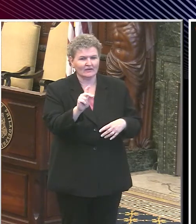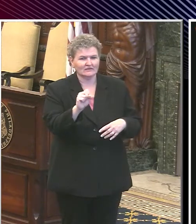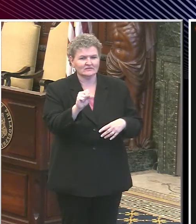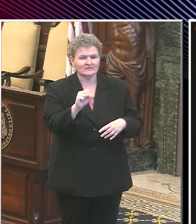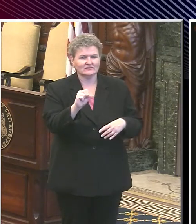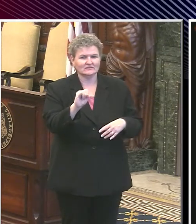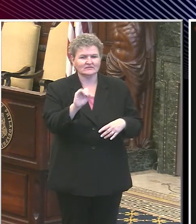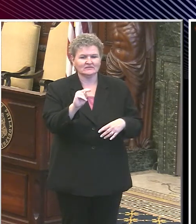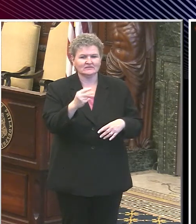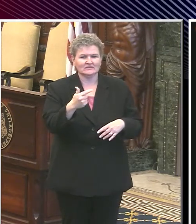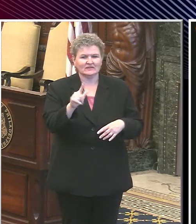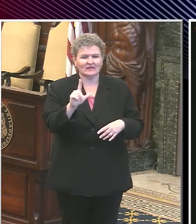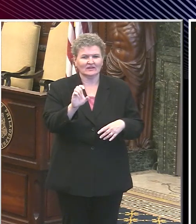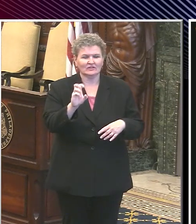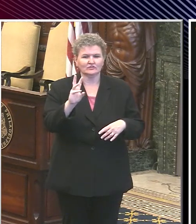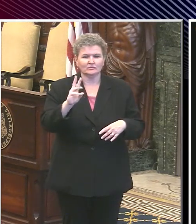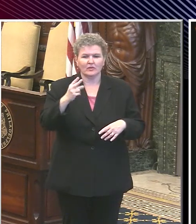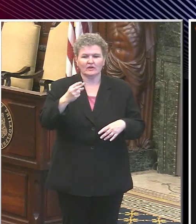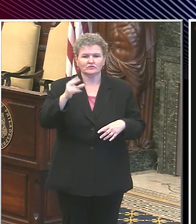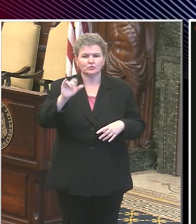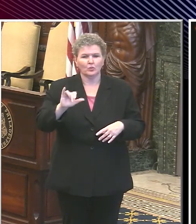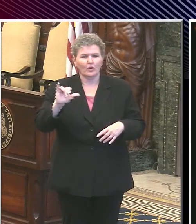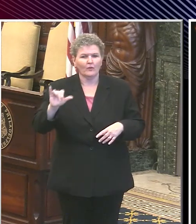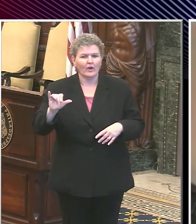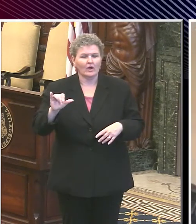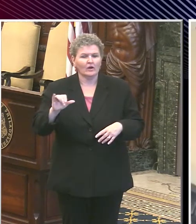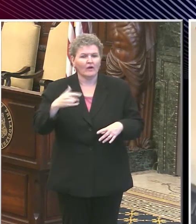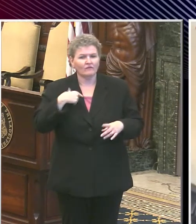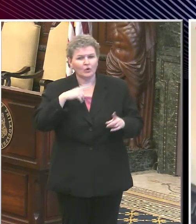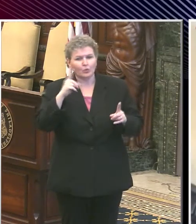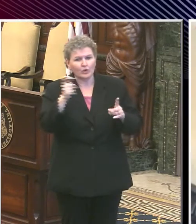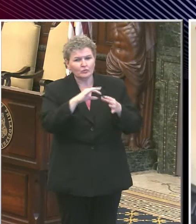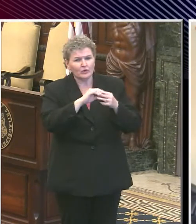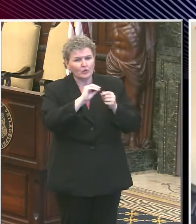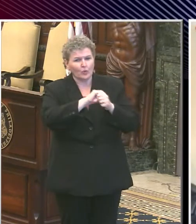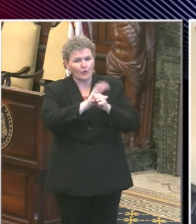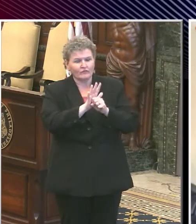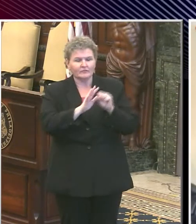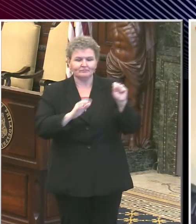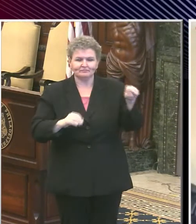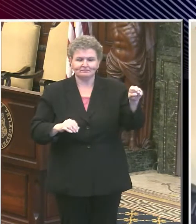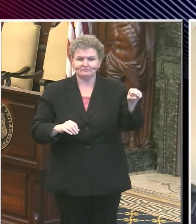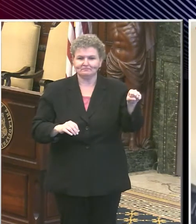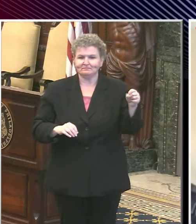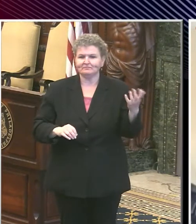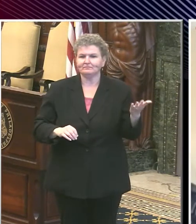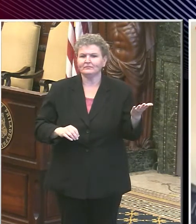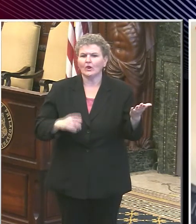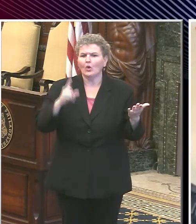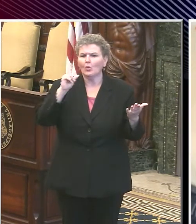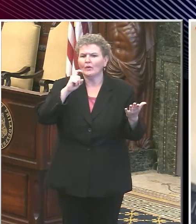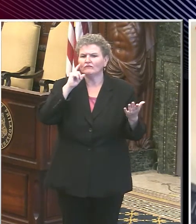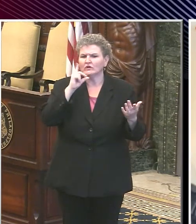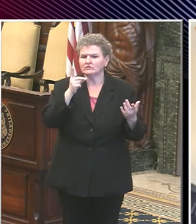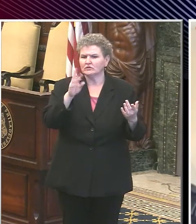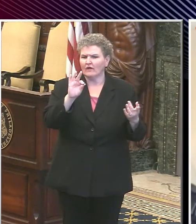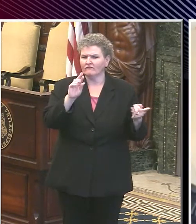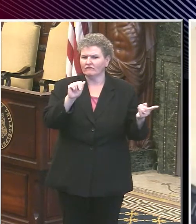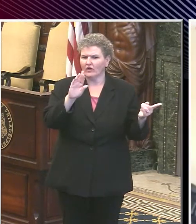COVID? Yes. Okay. So actually, my question is for Dr. Farley.